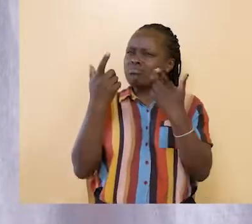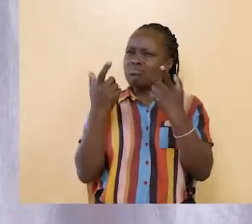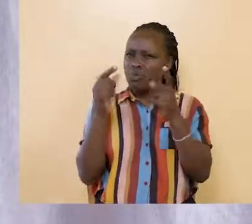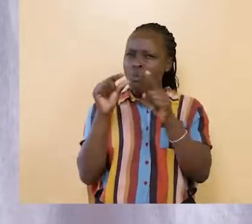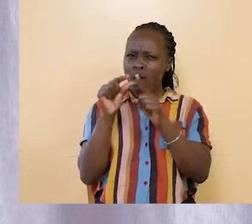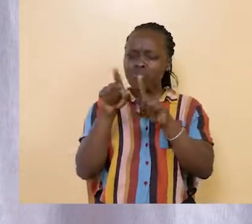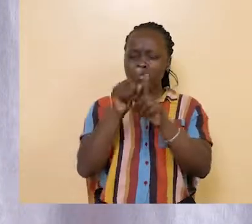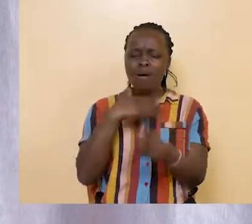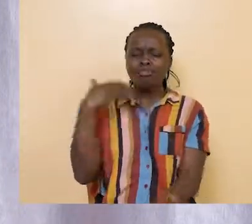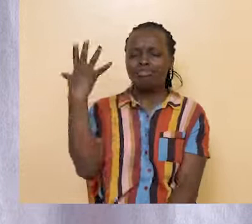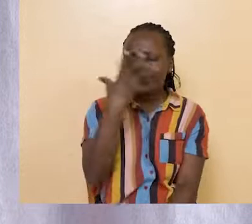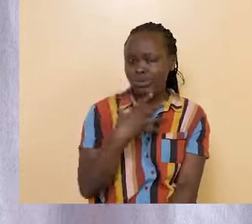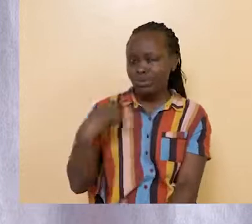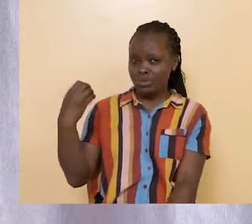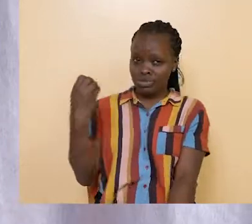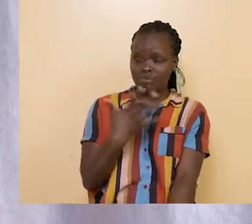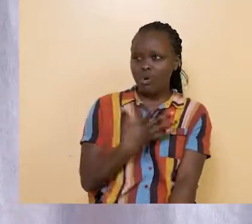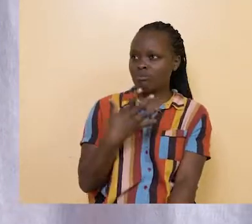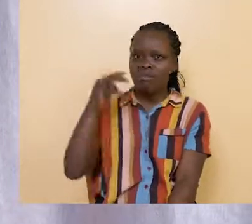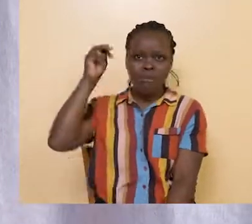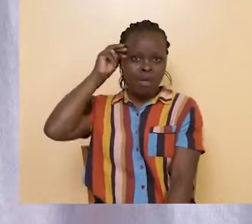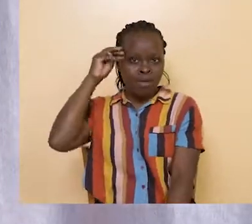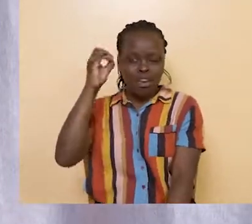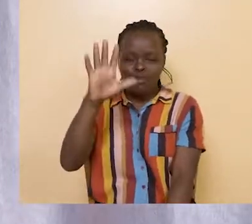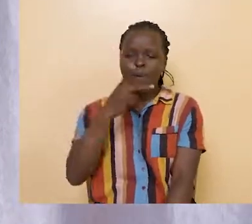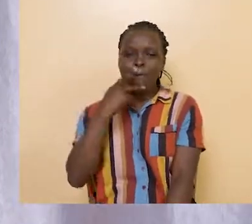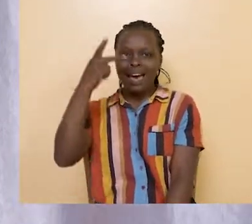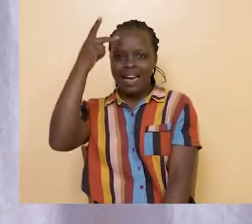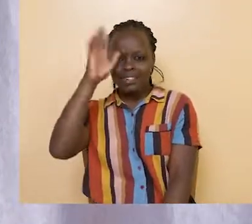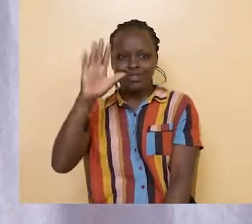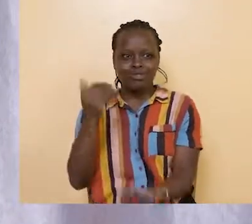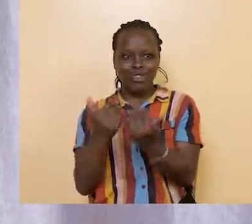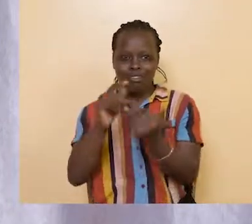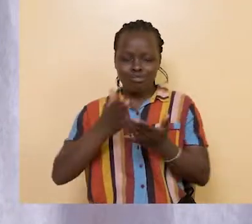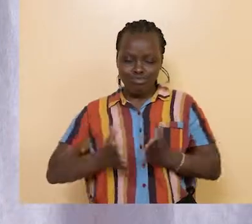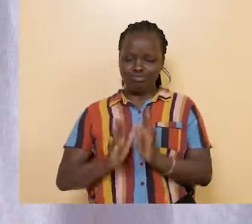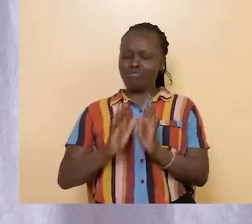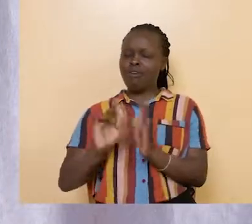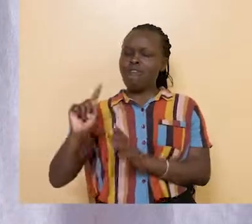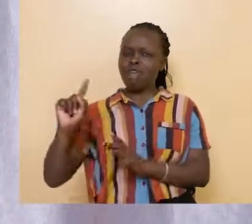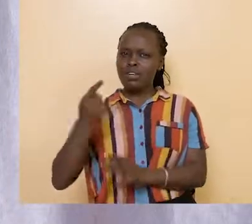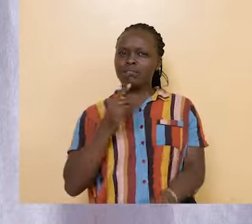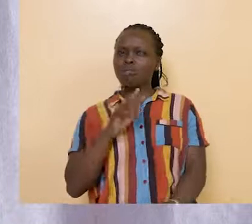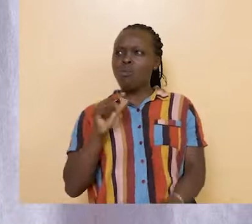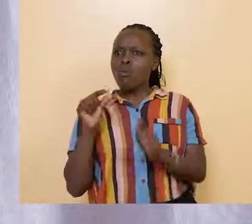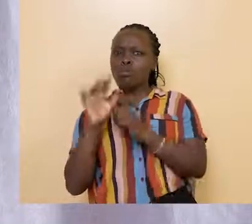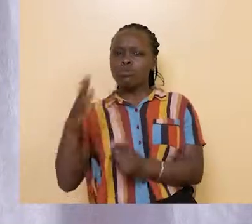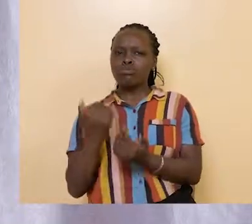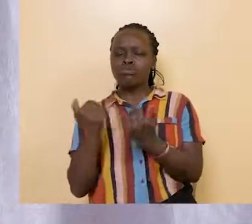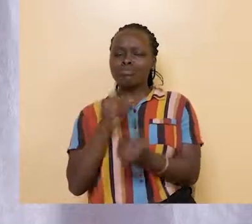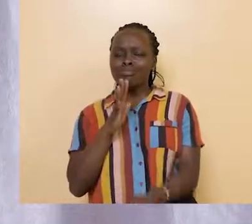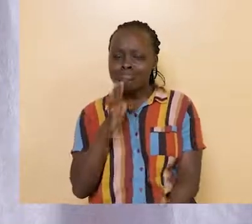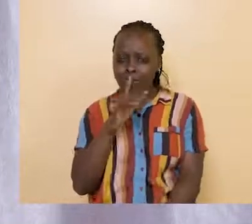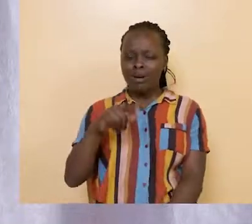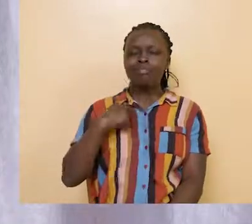beautiful memories, right? If you're a parent, you remember the first words that your child spoke. And I'm sure that's a memory that is not